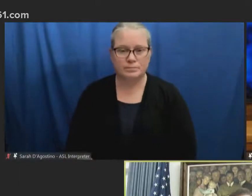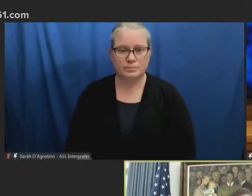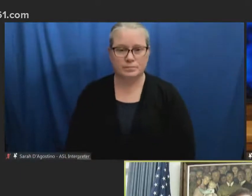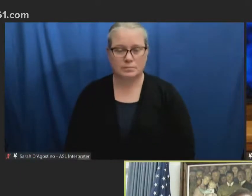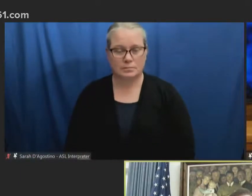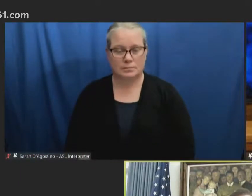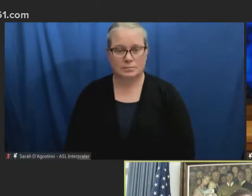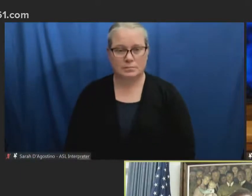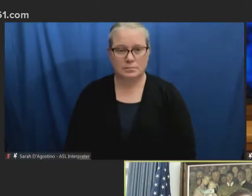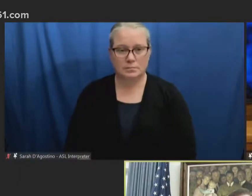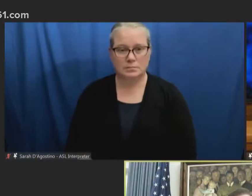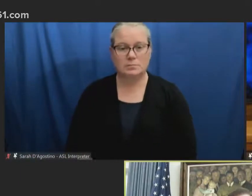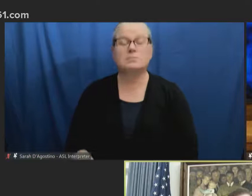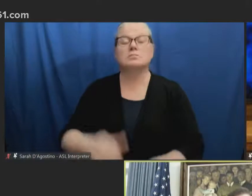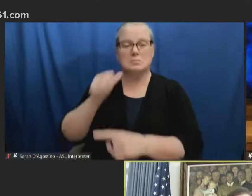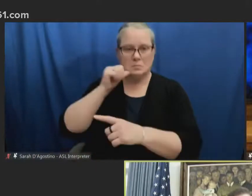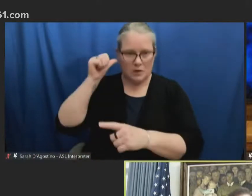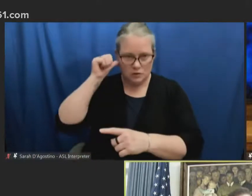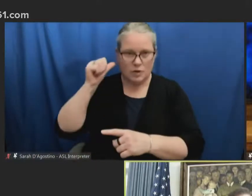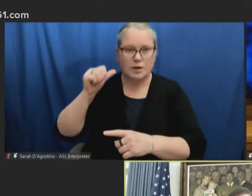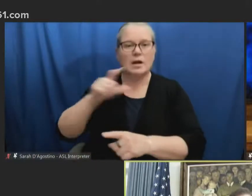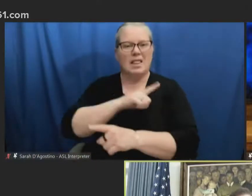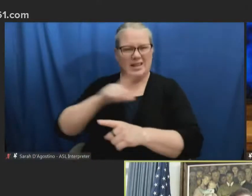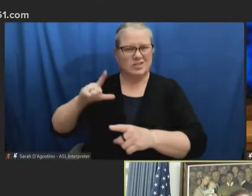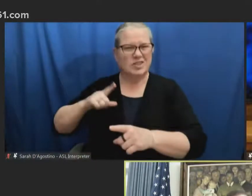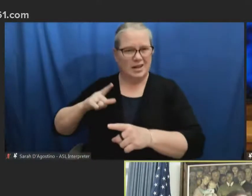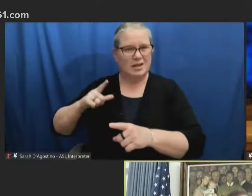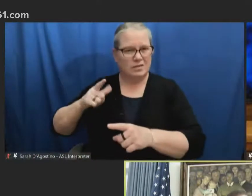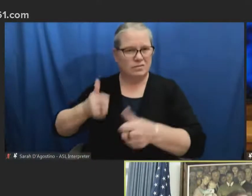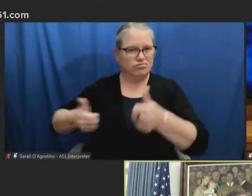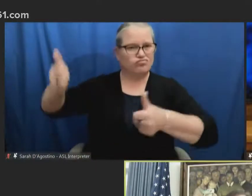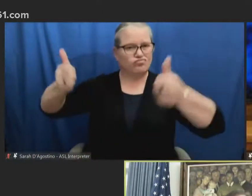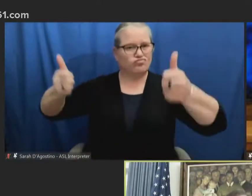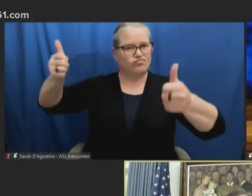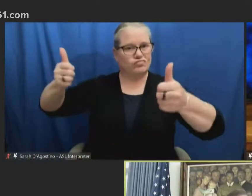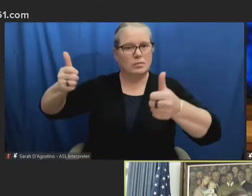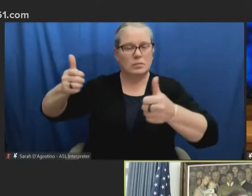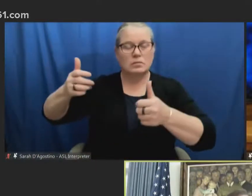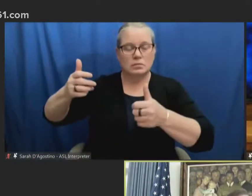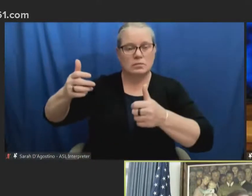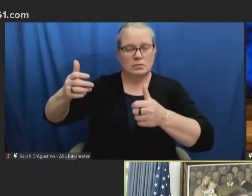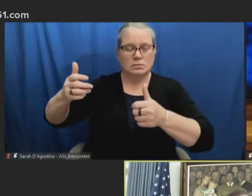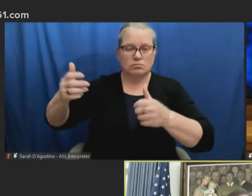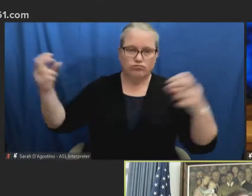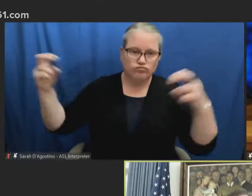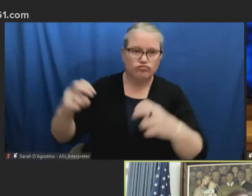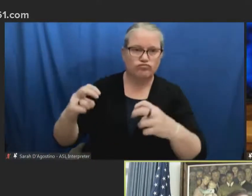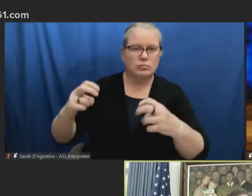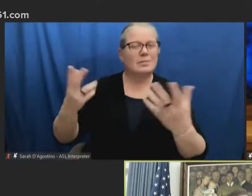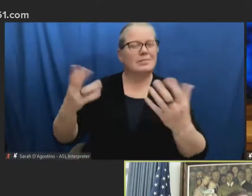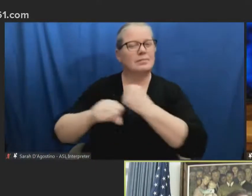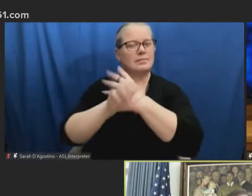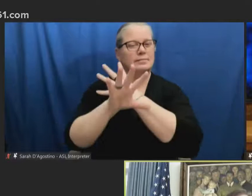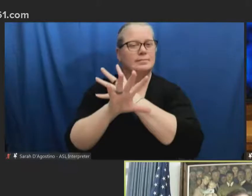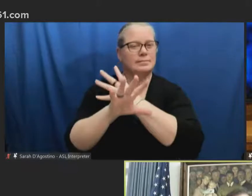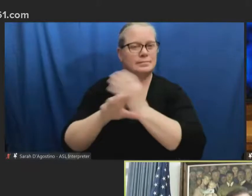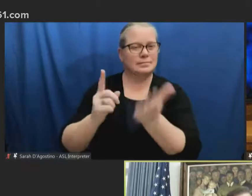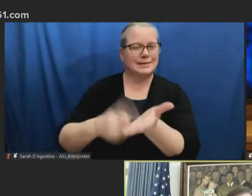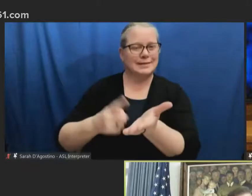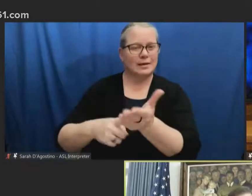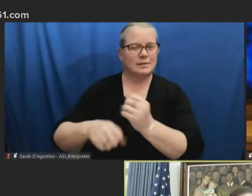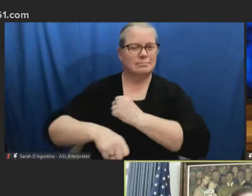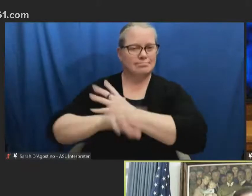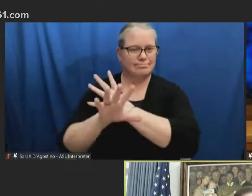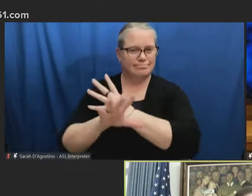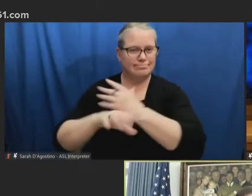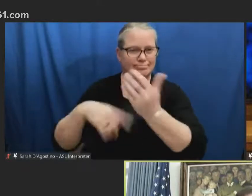We sat down yesterday virtually, went over the importance of the 11 executive orders, most of which we've